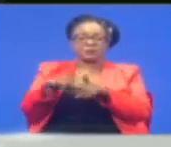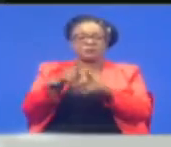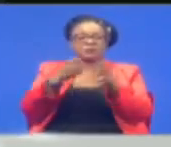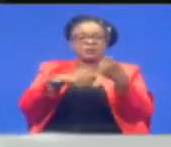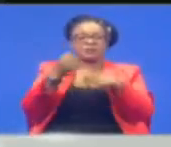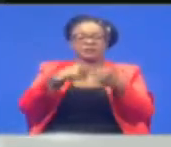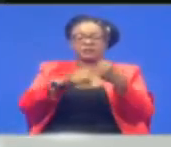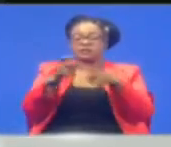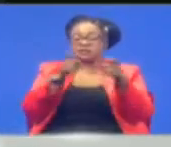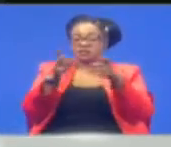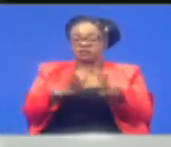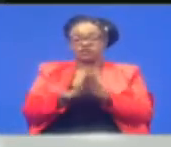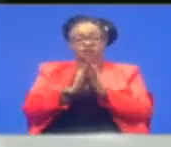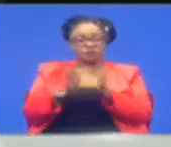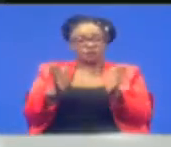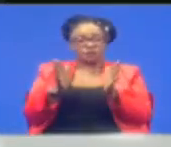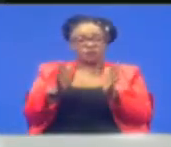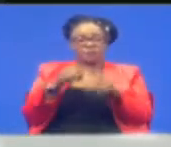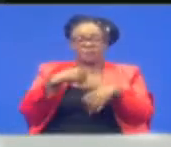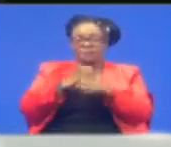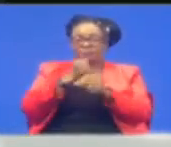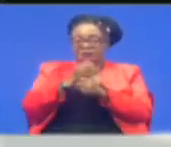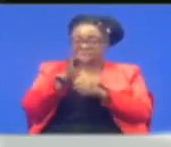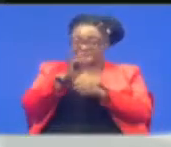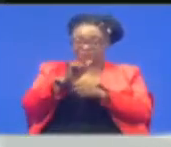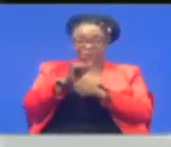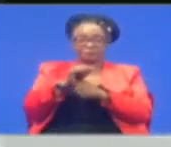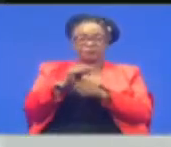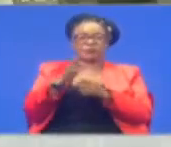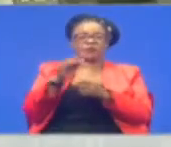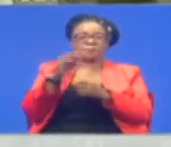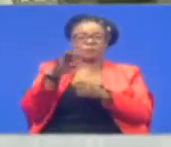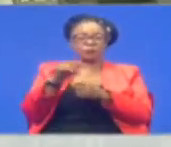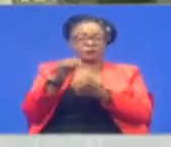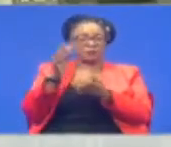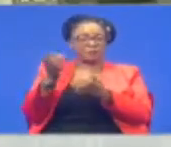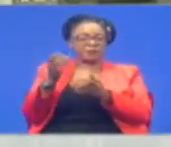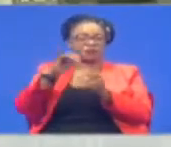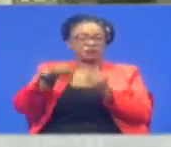Director General. Oimeke was appointed to the post back in January 2017.